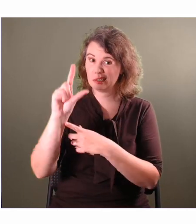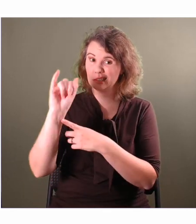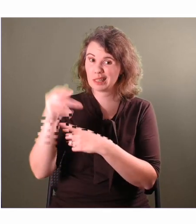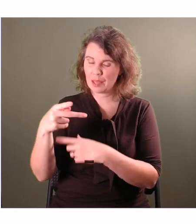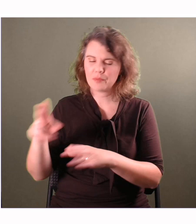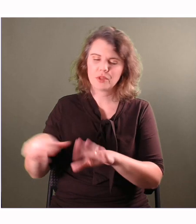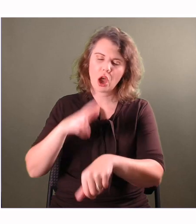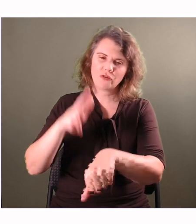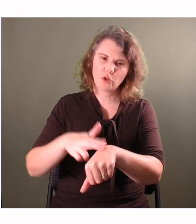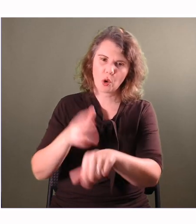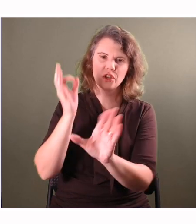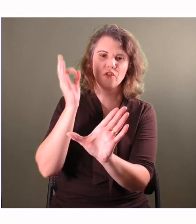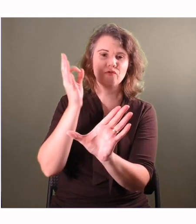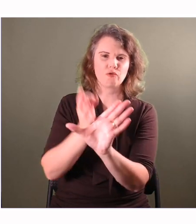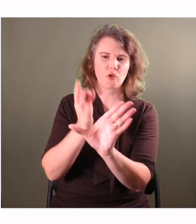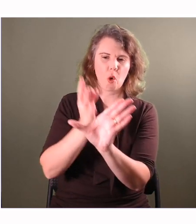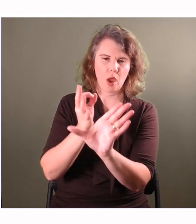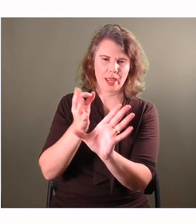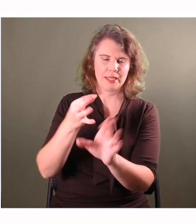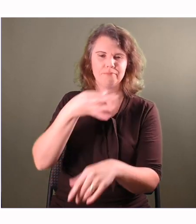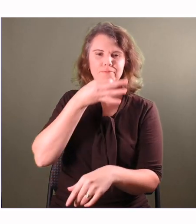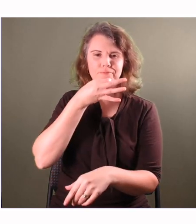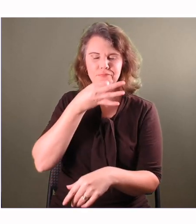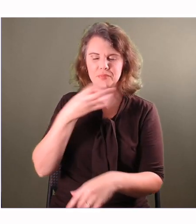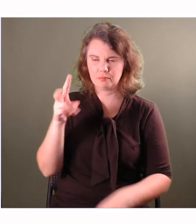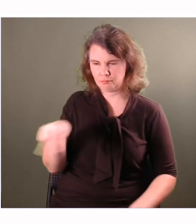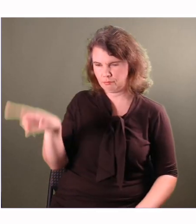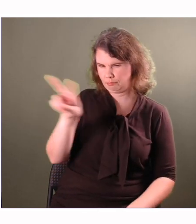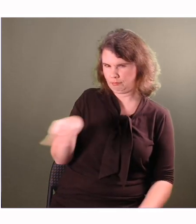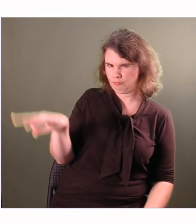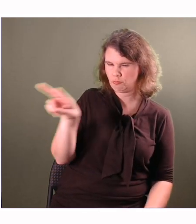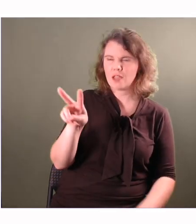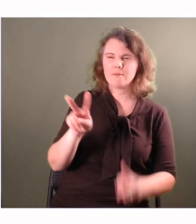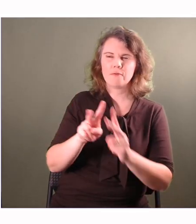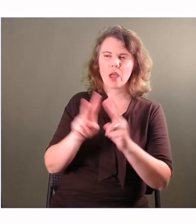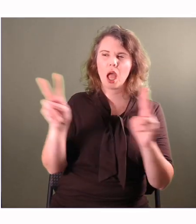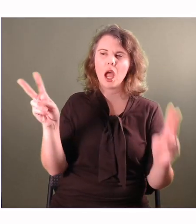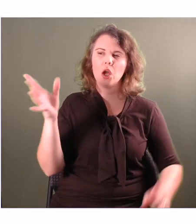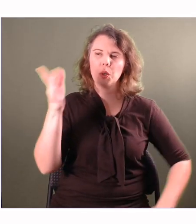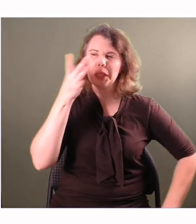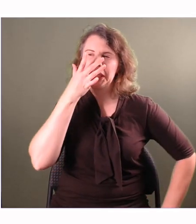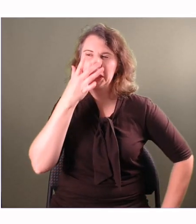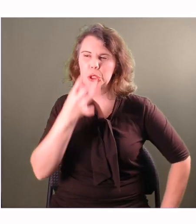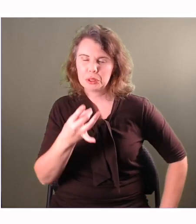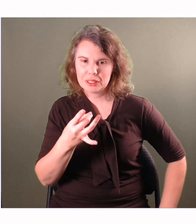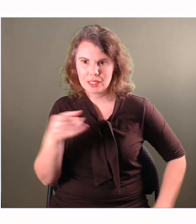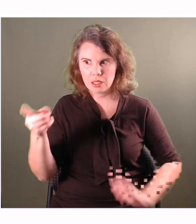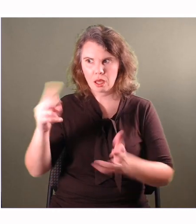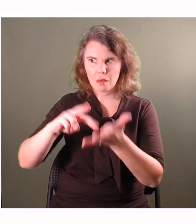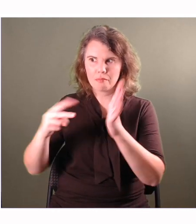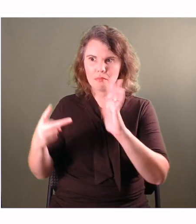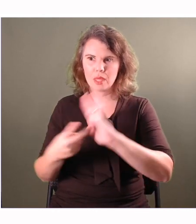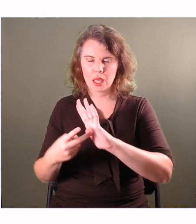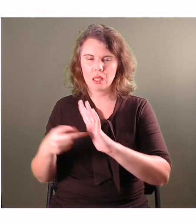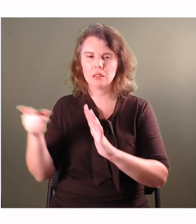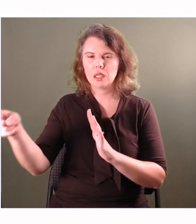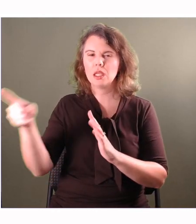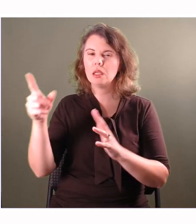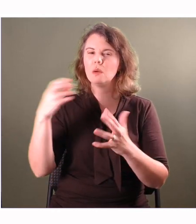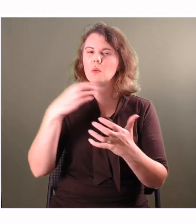of course, Freudians would say, very interesting, and interpret this as some unconscious wish for